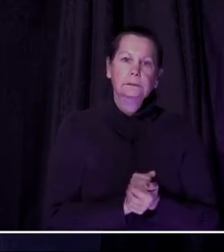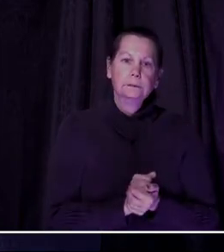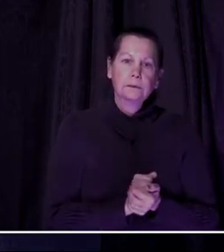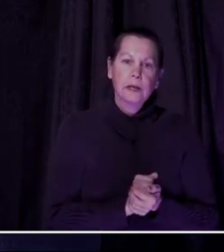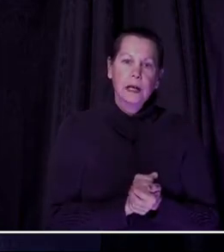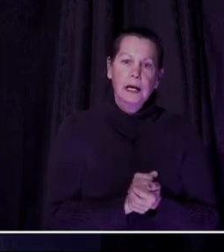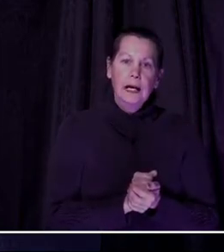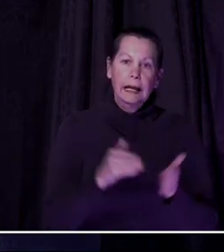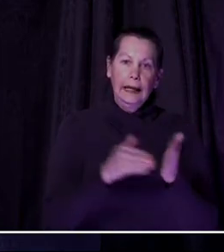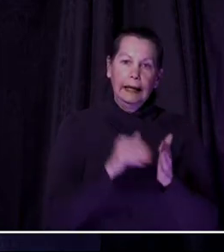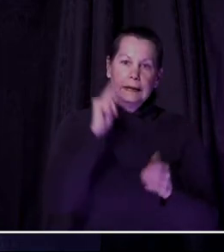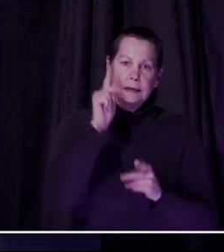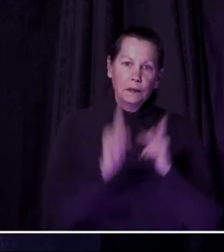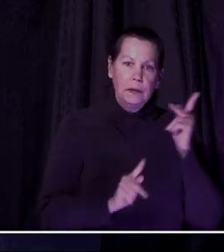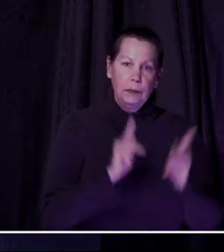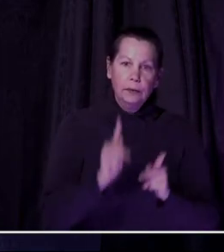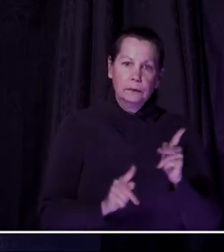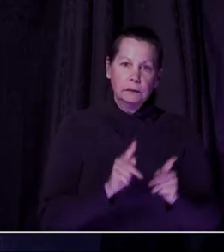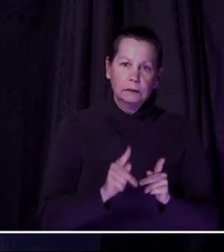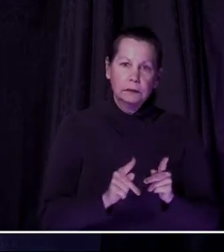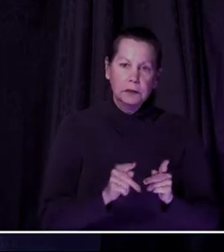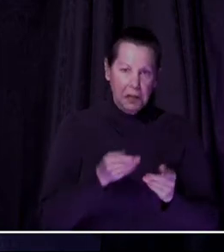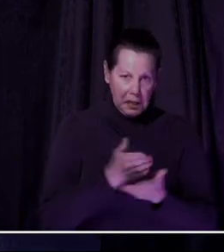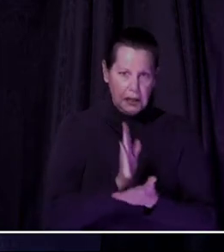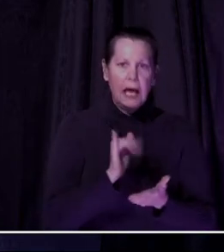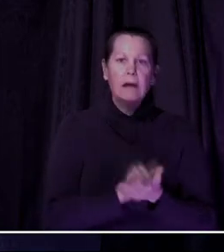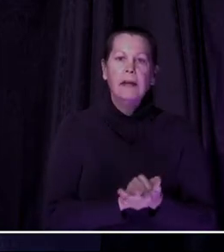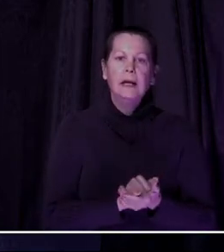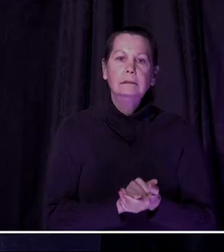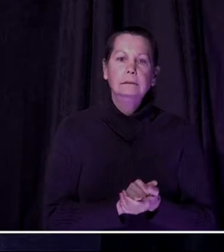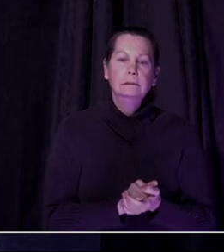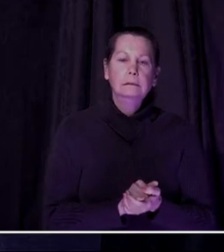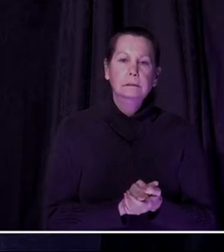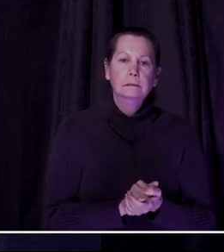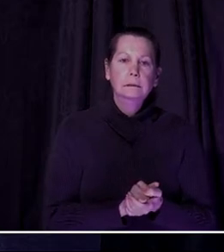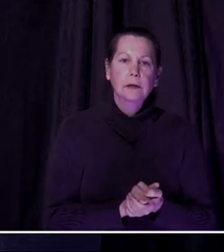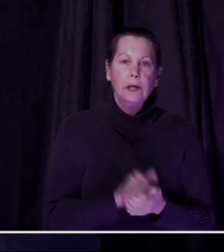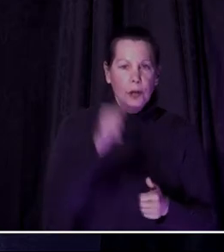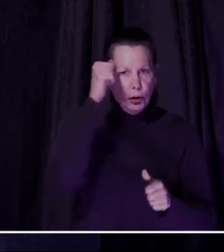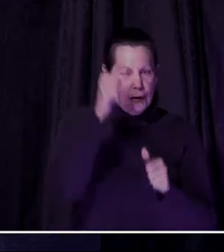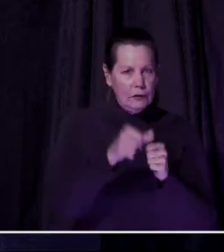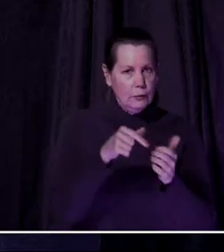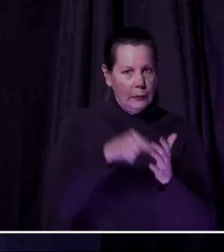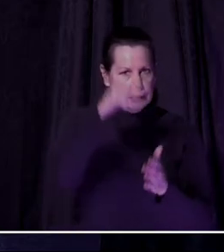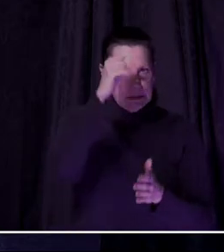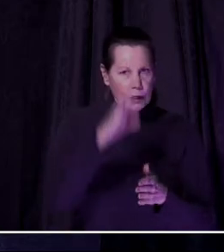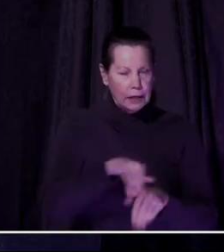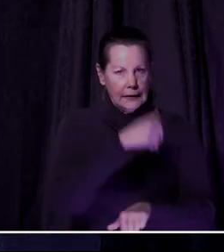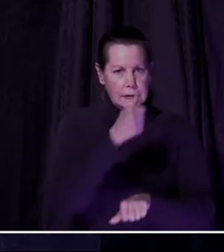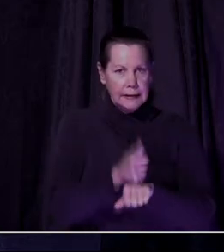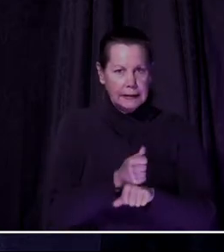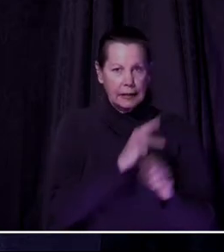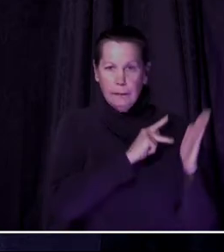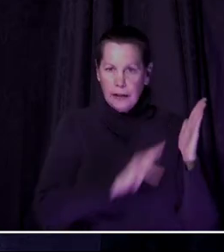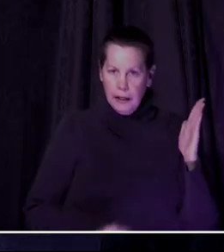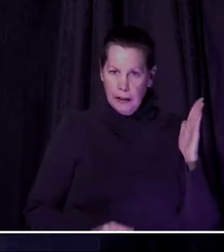against his people. He'll allow that. You got to remember this. God sets up